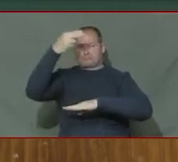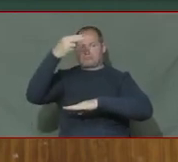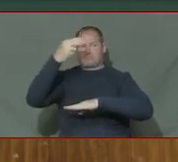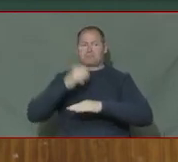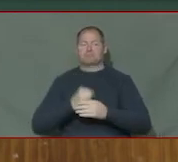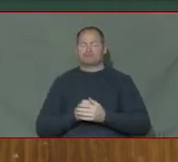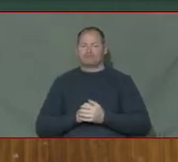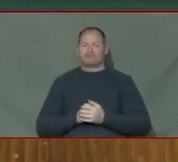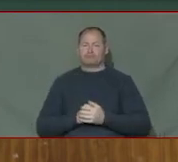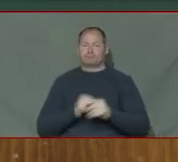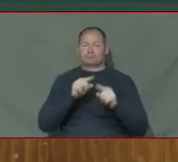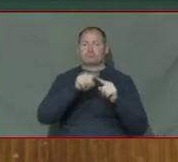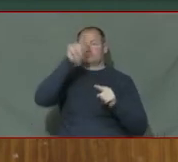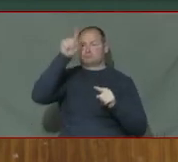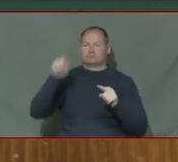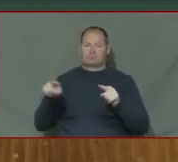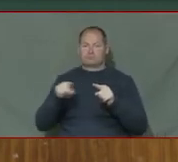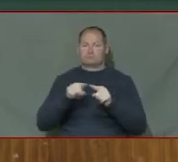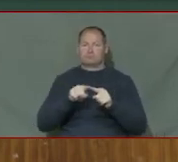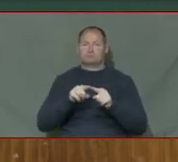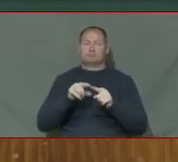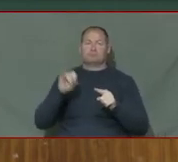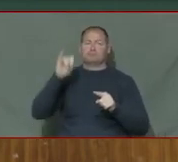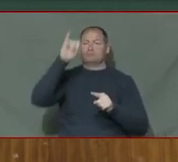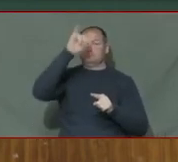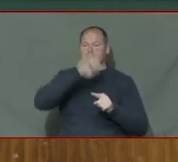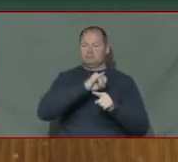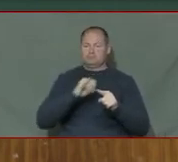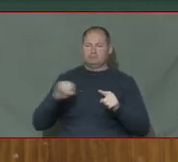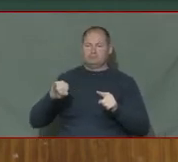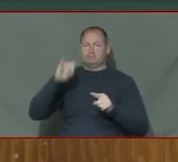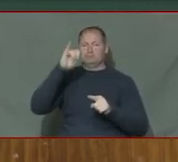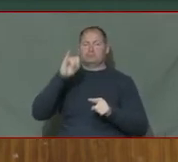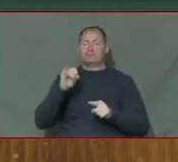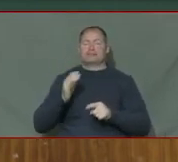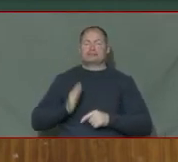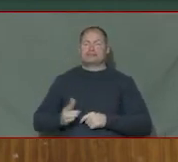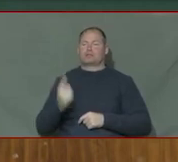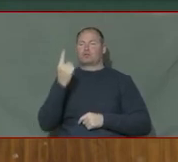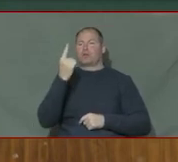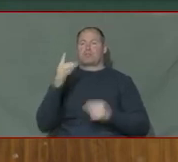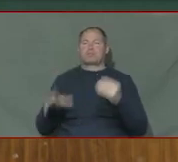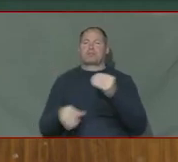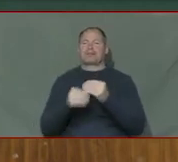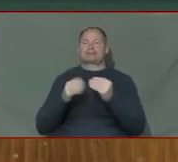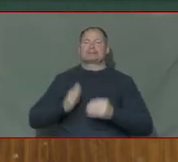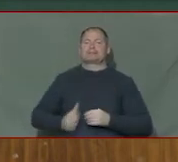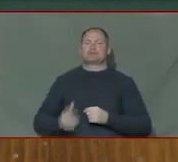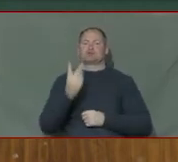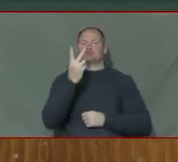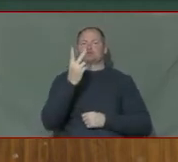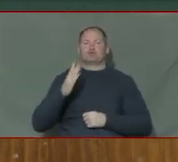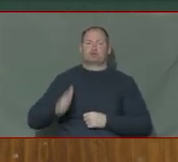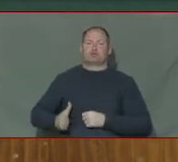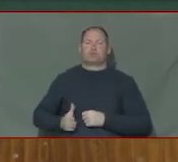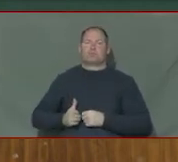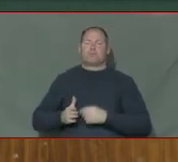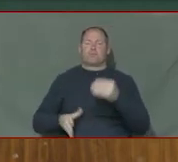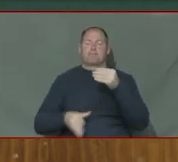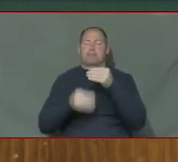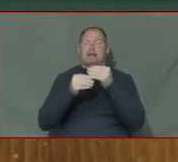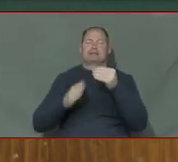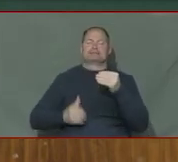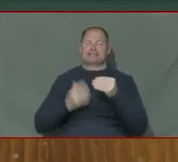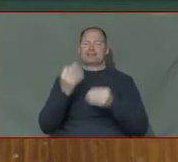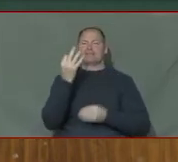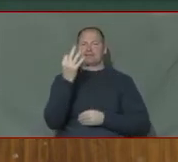of a triangle is side 1 plus side 2 plus side 3. So the perimeter is equal